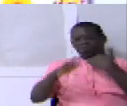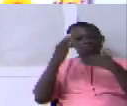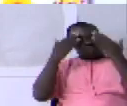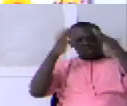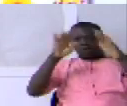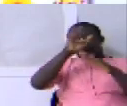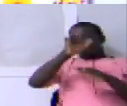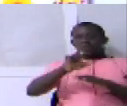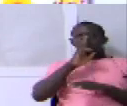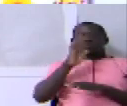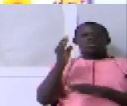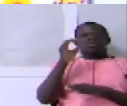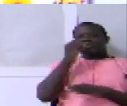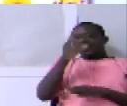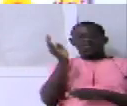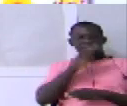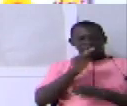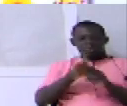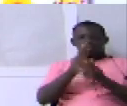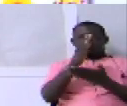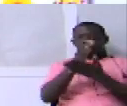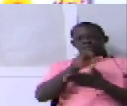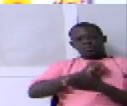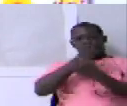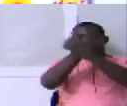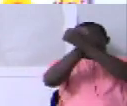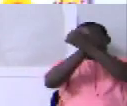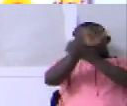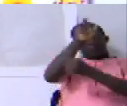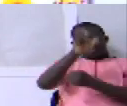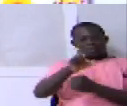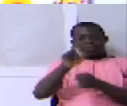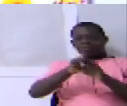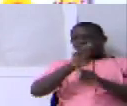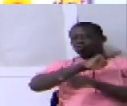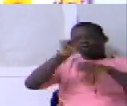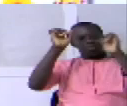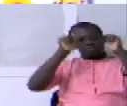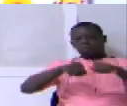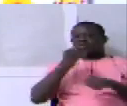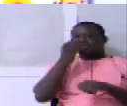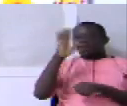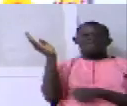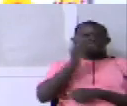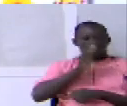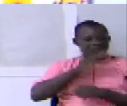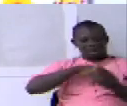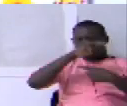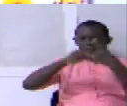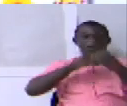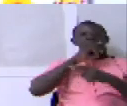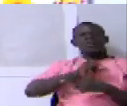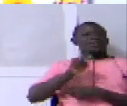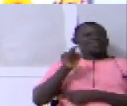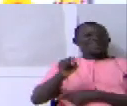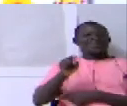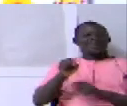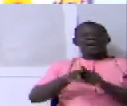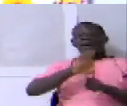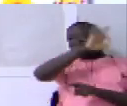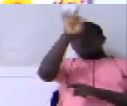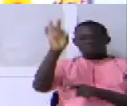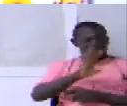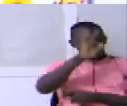He is a prisoner, I will not lie against him. So konon kole mu ya soron nte fania fulala koto. That is his attitude. He is very righteous. Bari mole